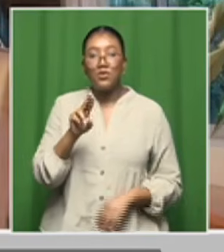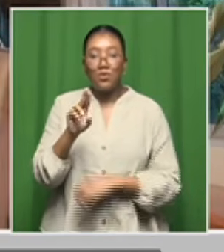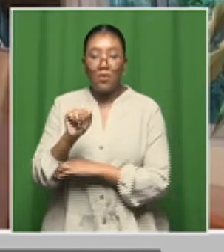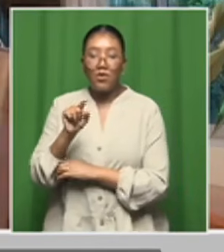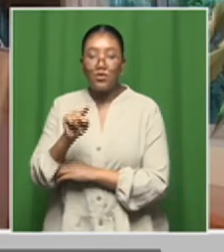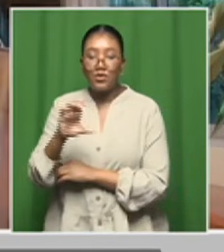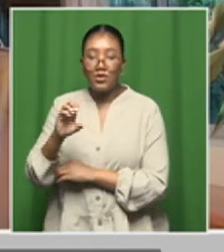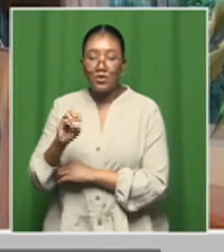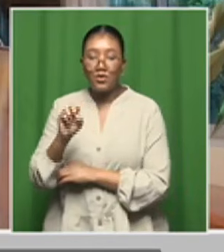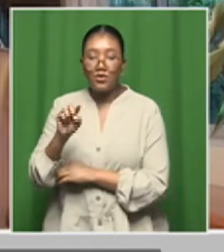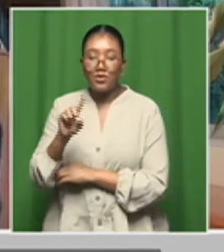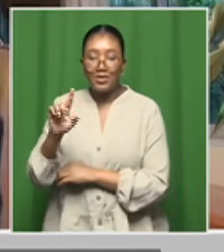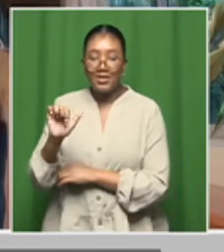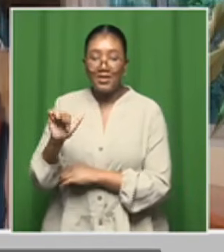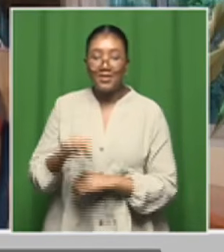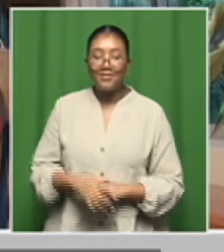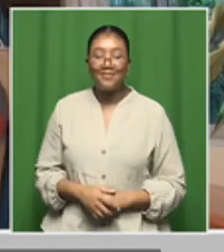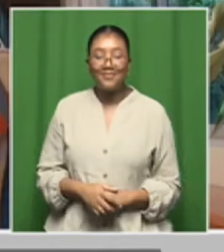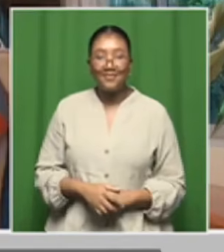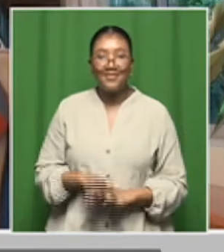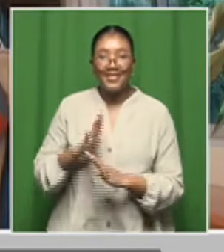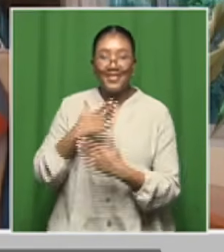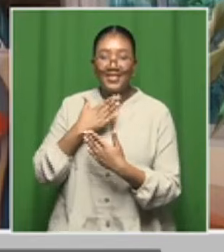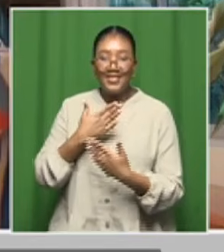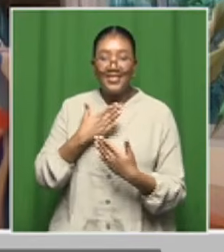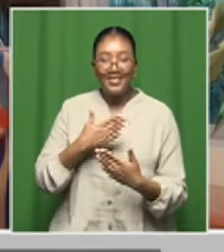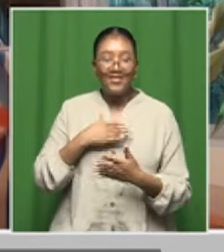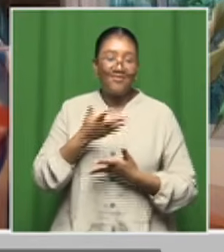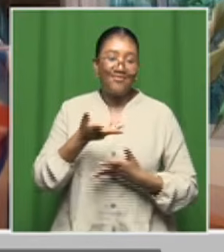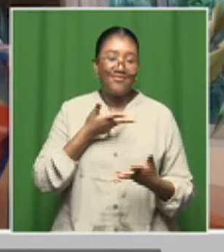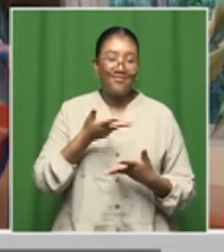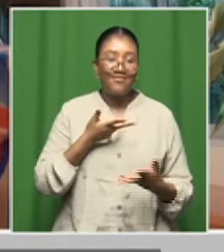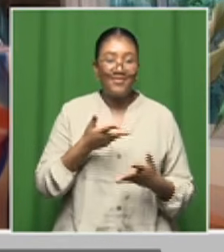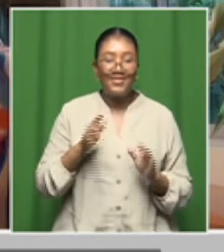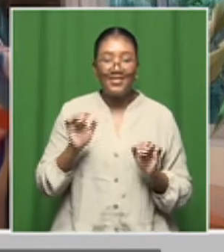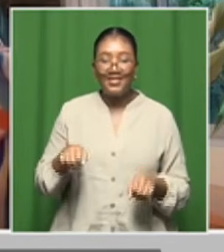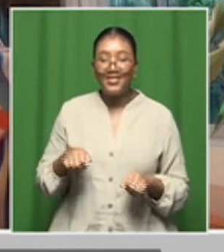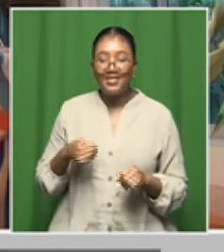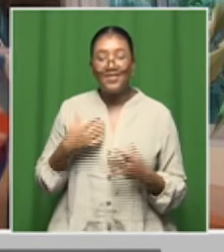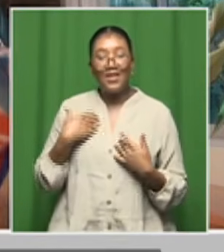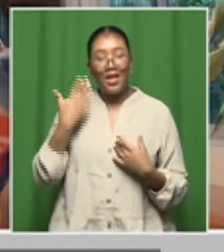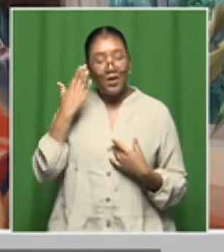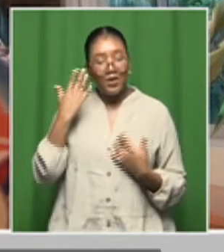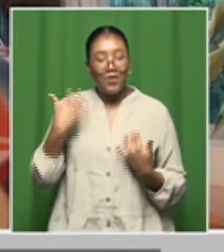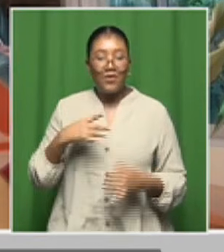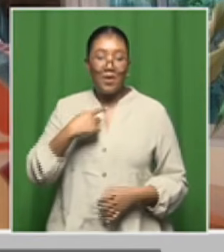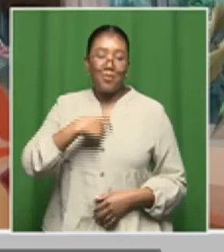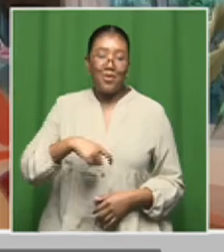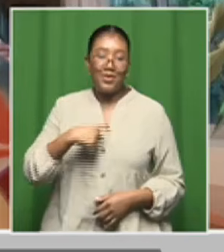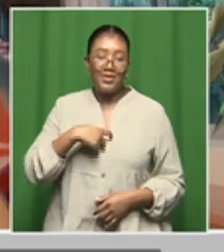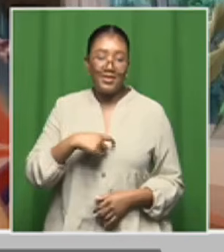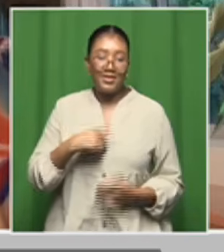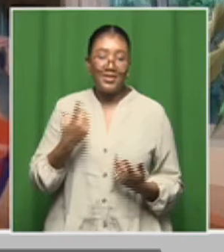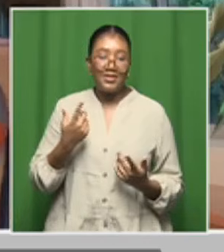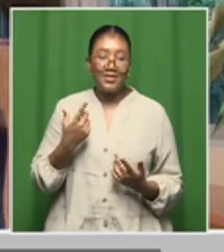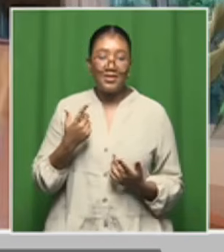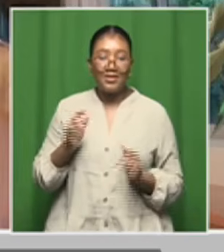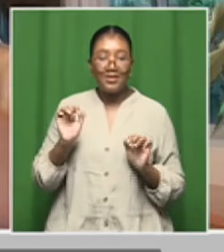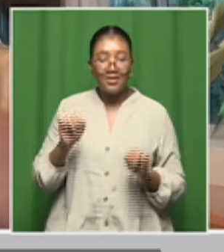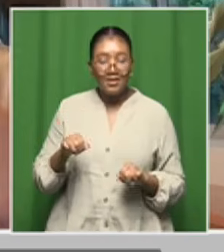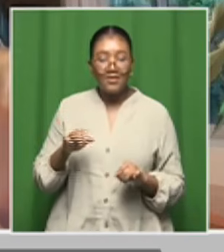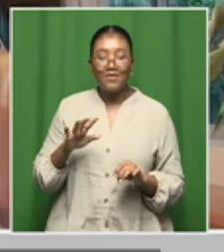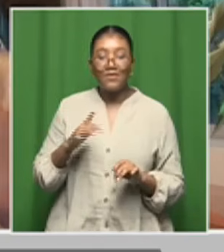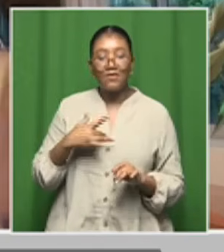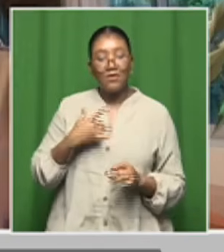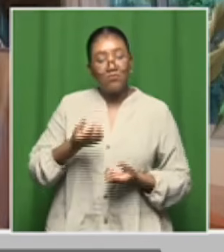www.mantua.co.za. Okay. Thank you, Juandi, for this chat this morning. I know that it is very personal, to your point about how it helps you to